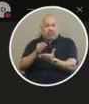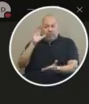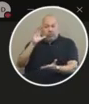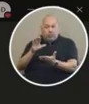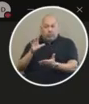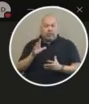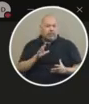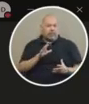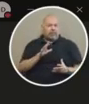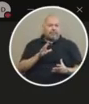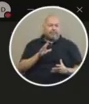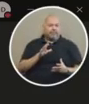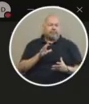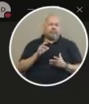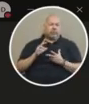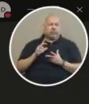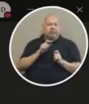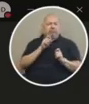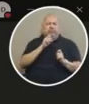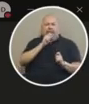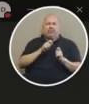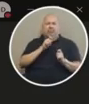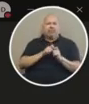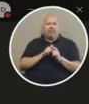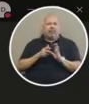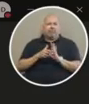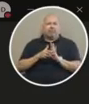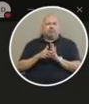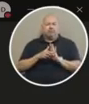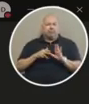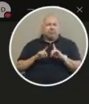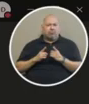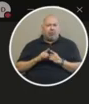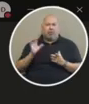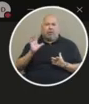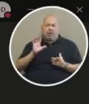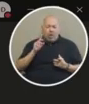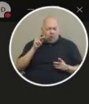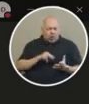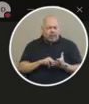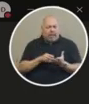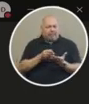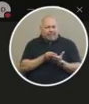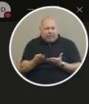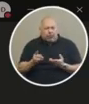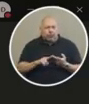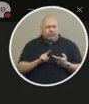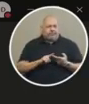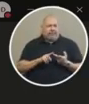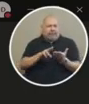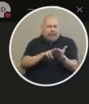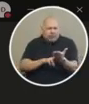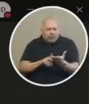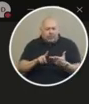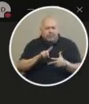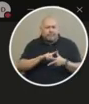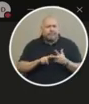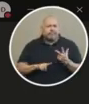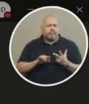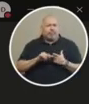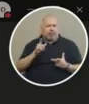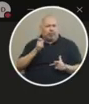into the non-departmental. We're going to look at things such as materials. We're going to be looking at things such as existing contracts where we could